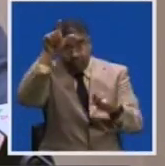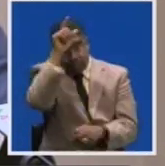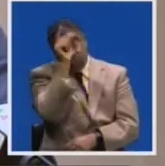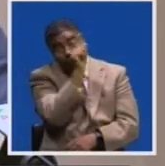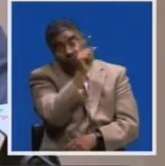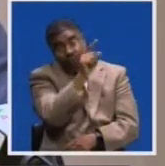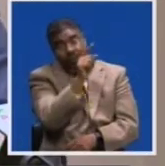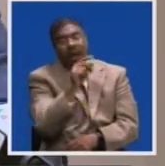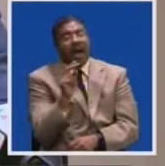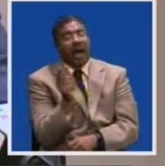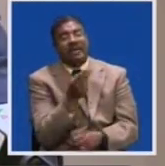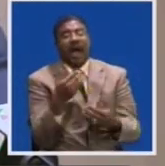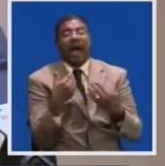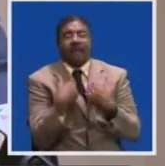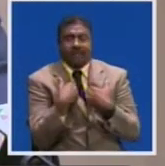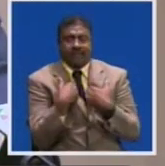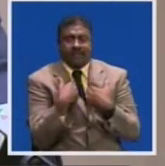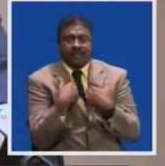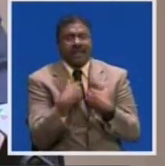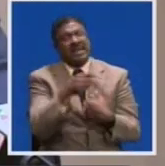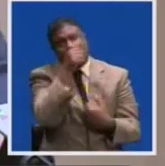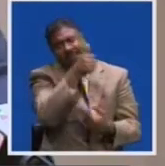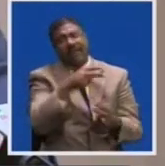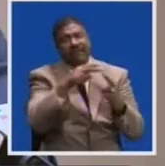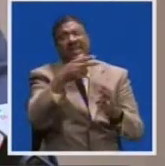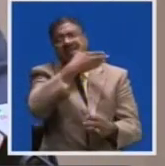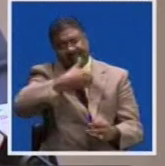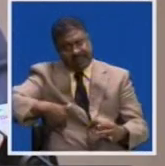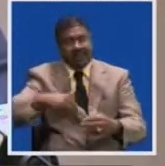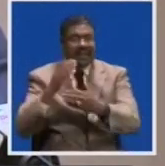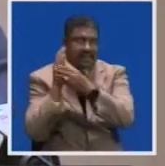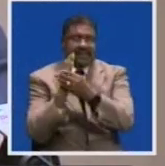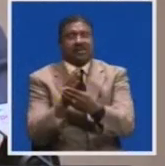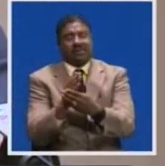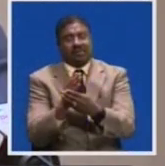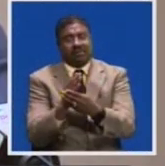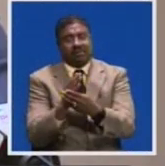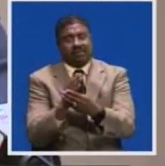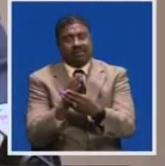Lungu, who has taken leadership